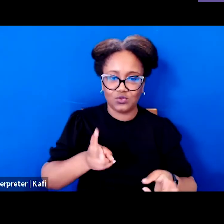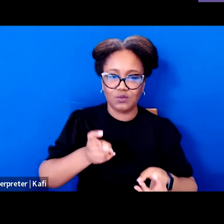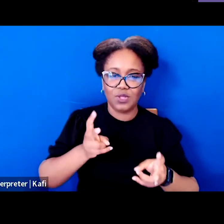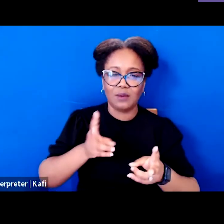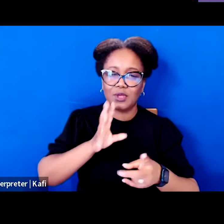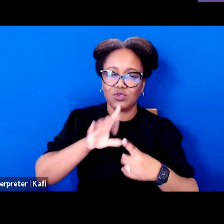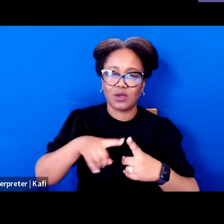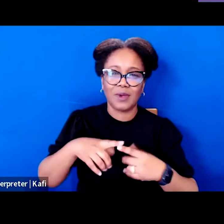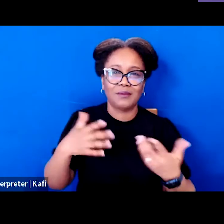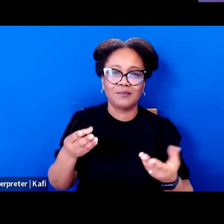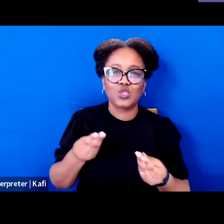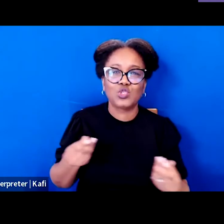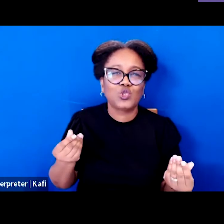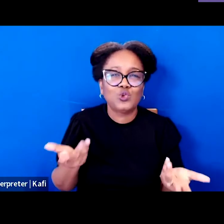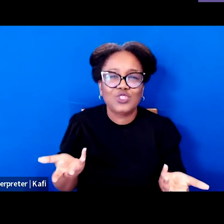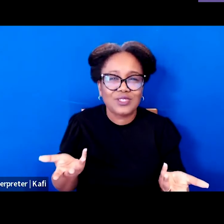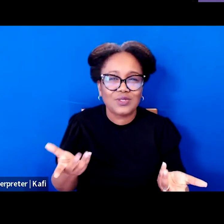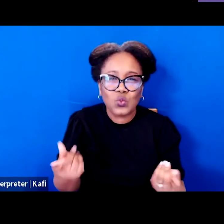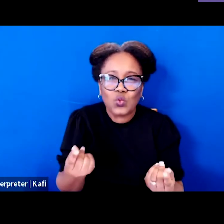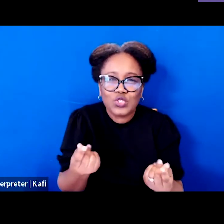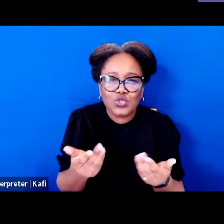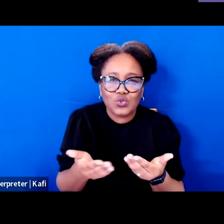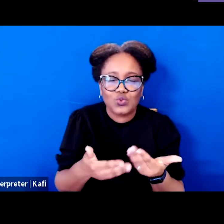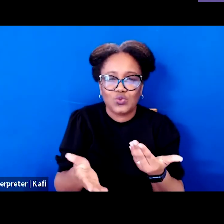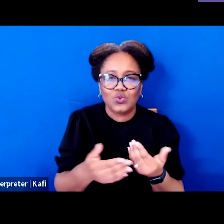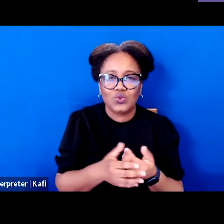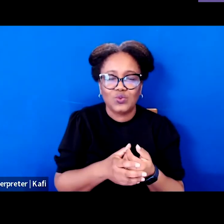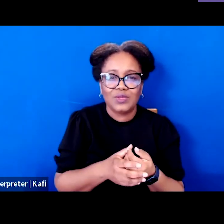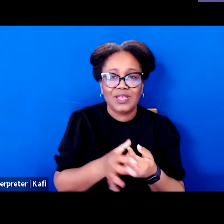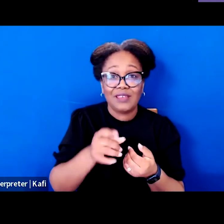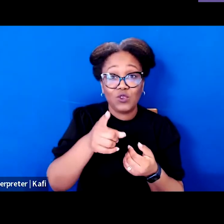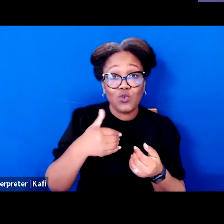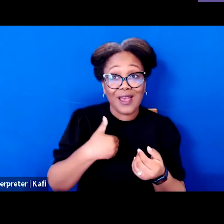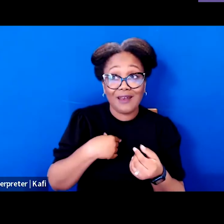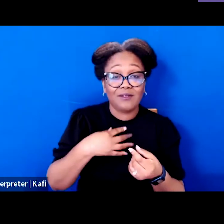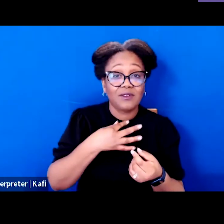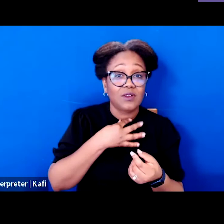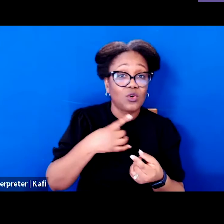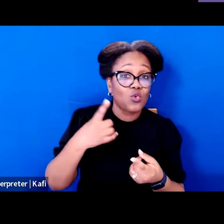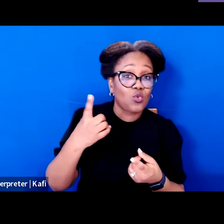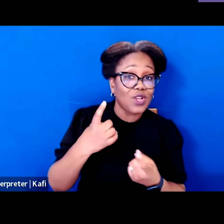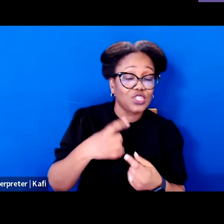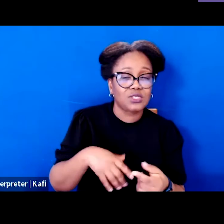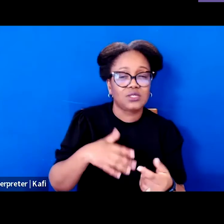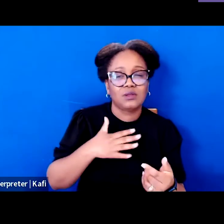you have questions, please enter them into the Q&A and we'll be relaying them to the panelists.